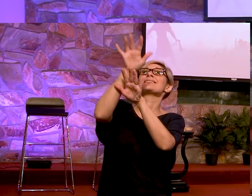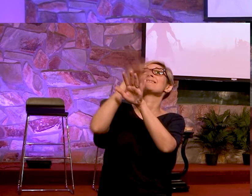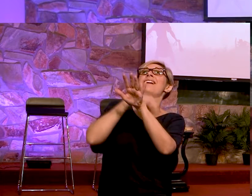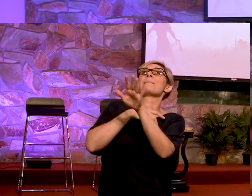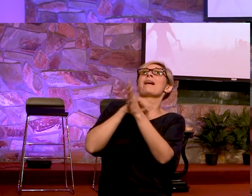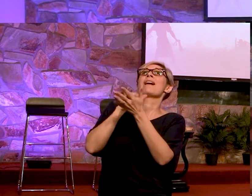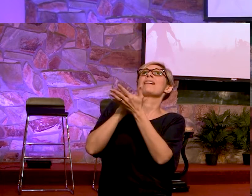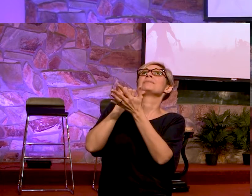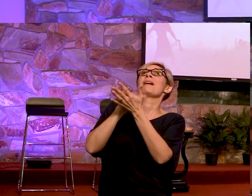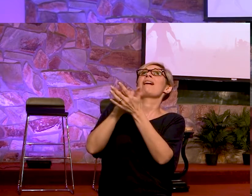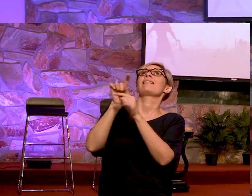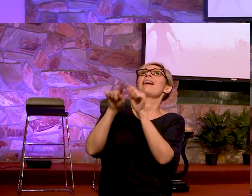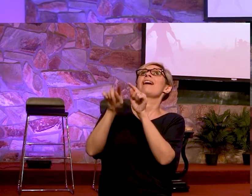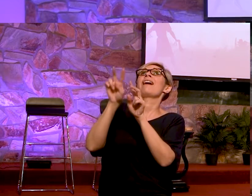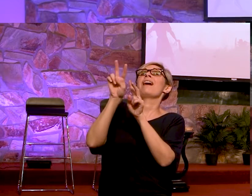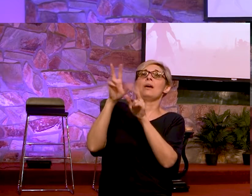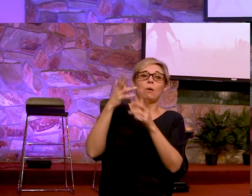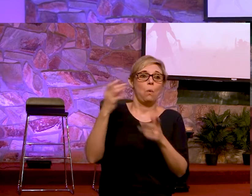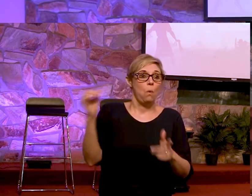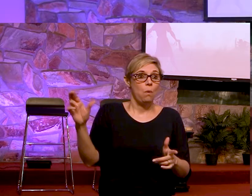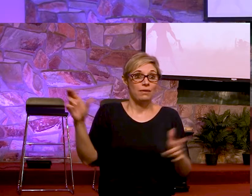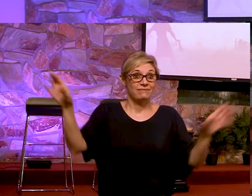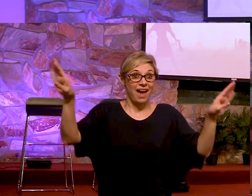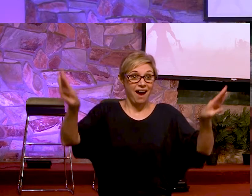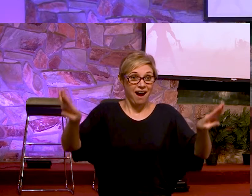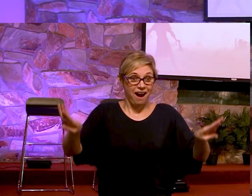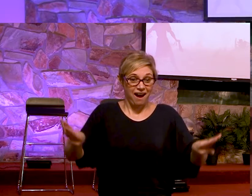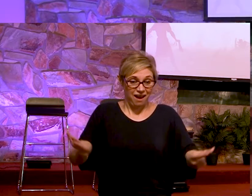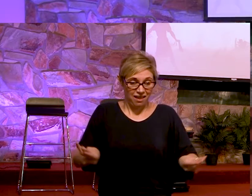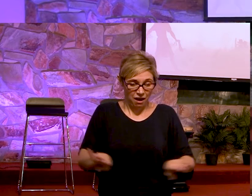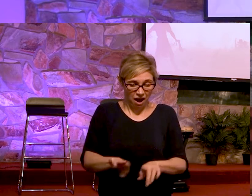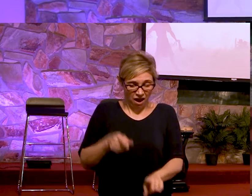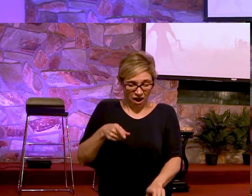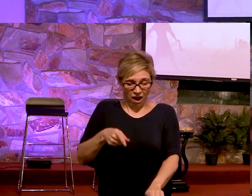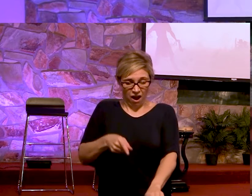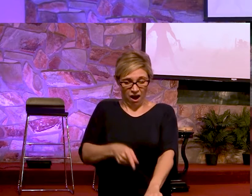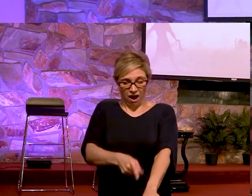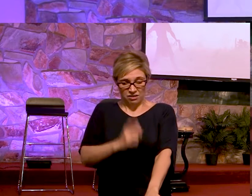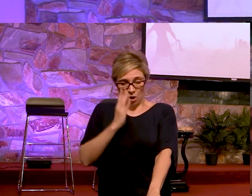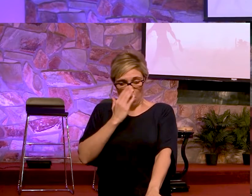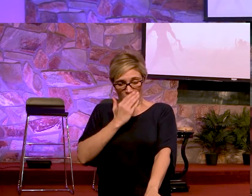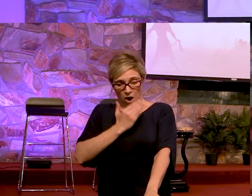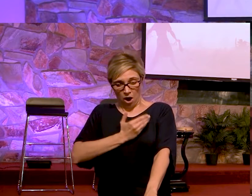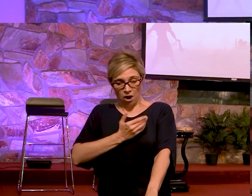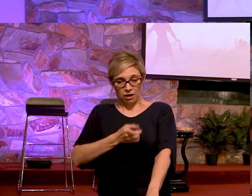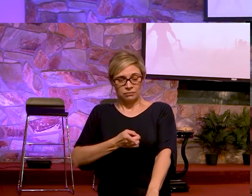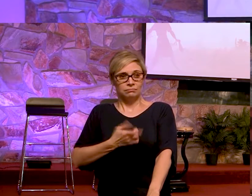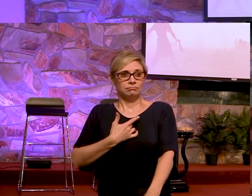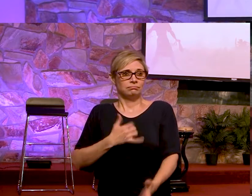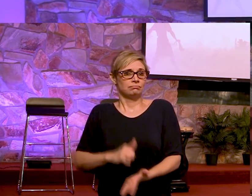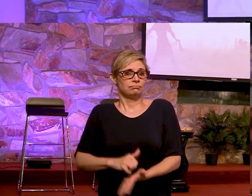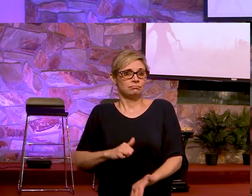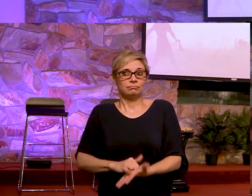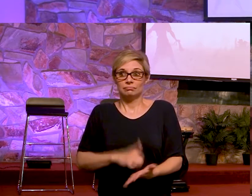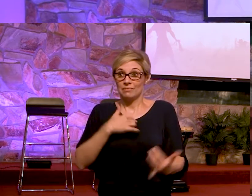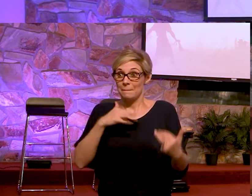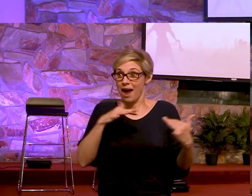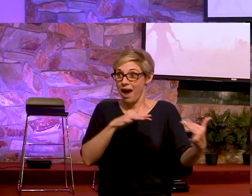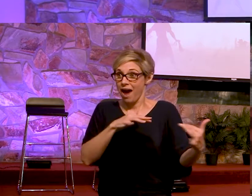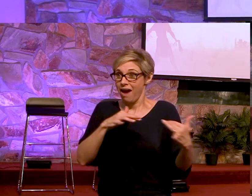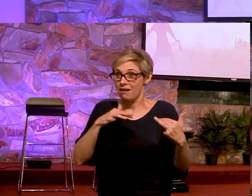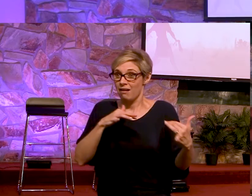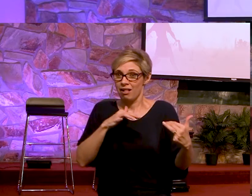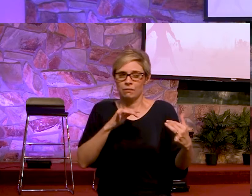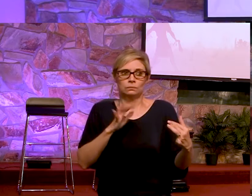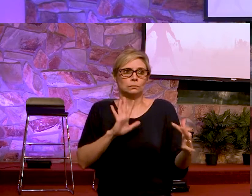and the valleys look too dark, and the battle seems too fierce